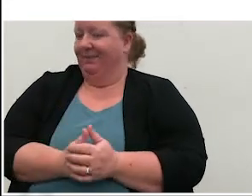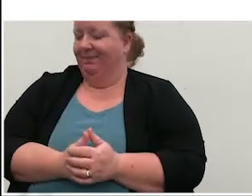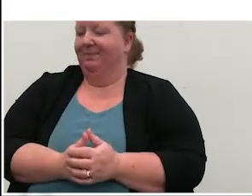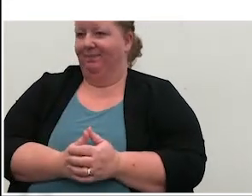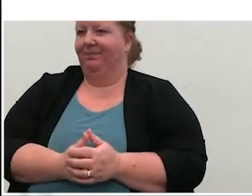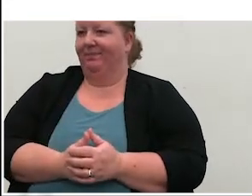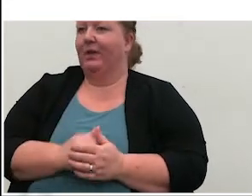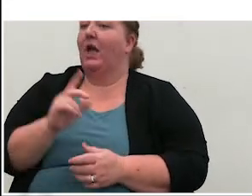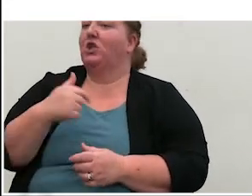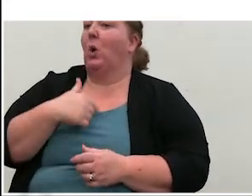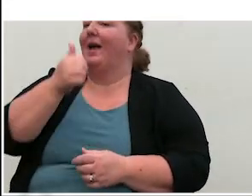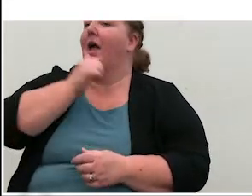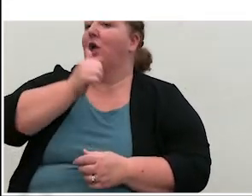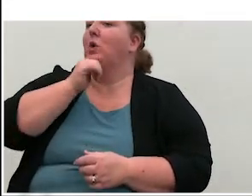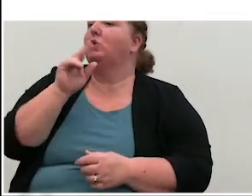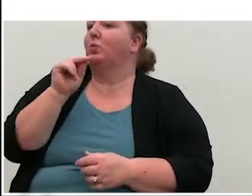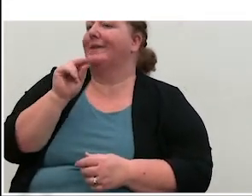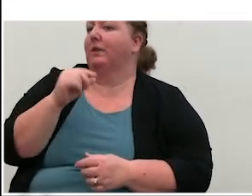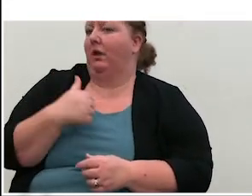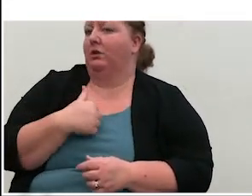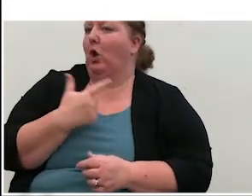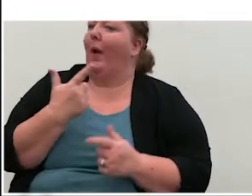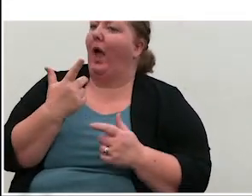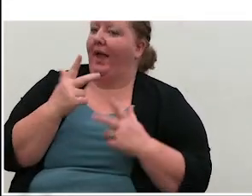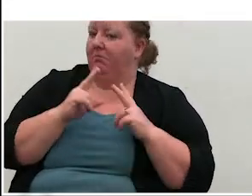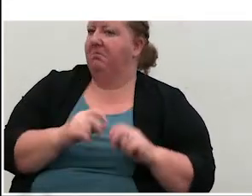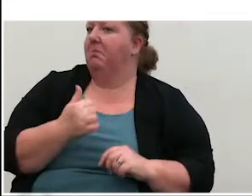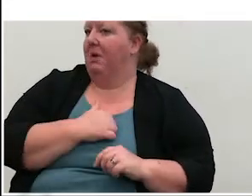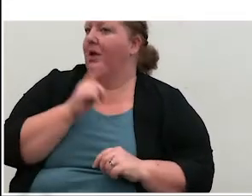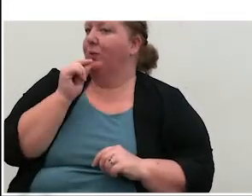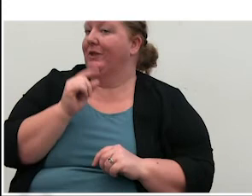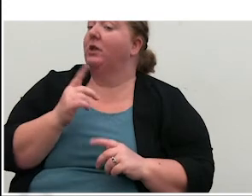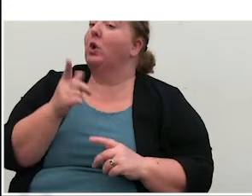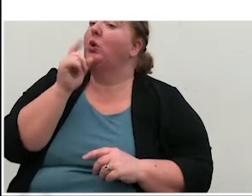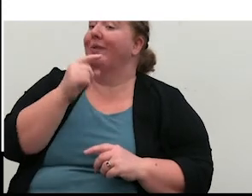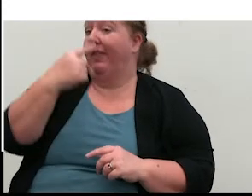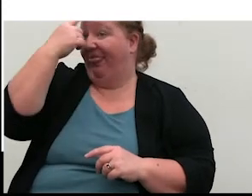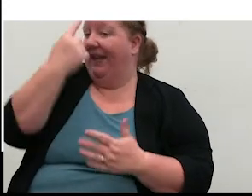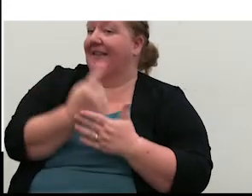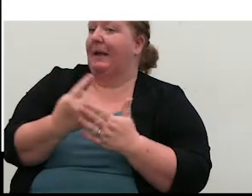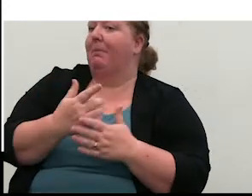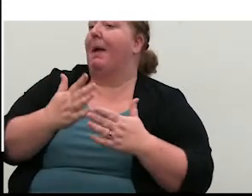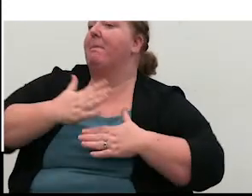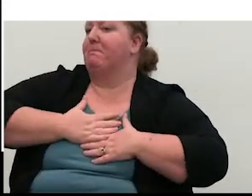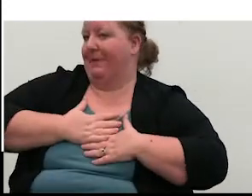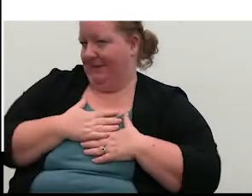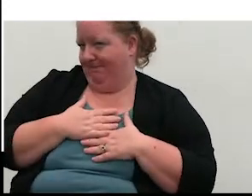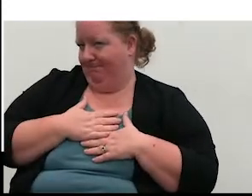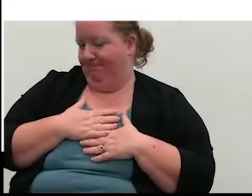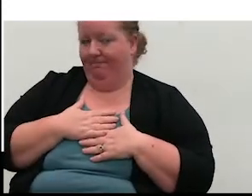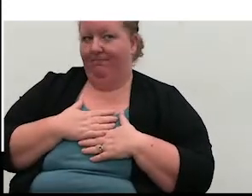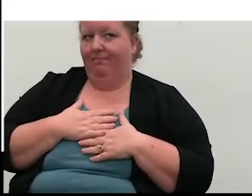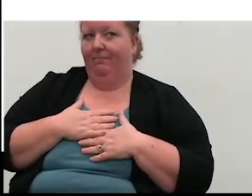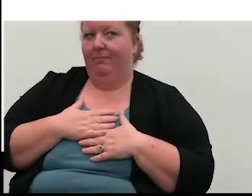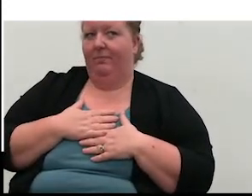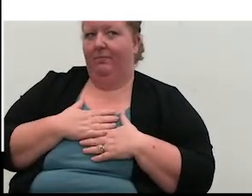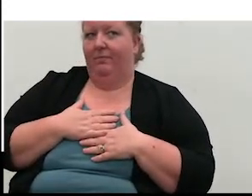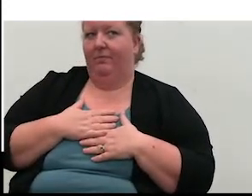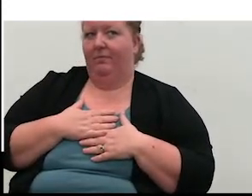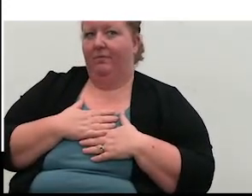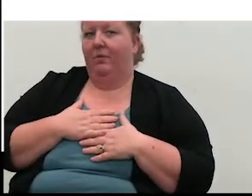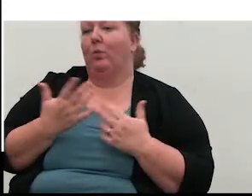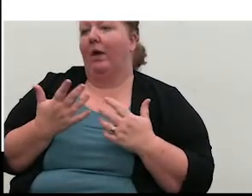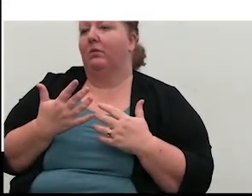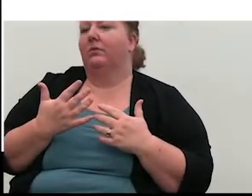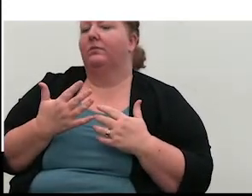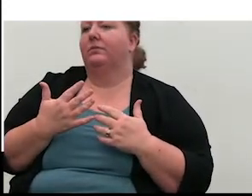Twitter, because that's the one that I use. So this is what Twitter thinks about this. Sorry, this is what Apply Magic Source